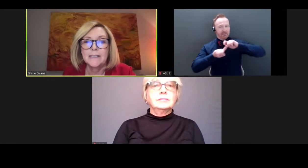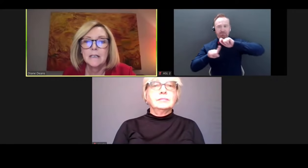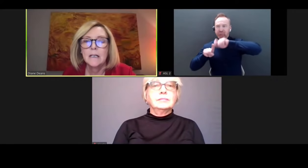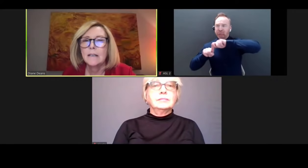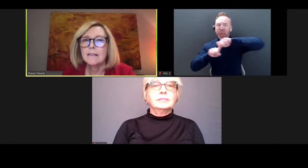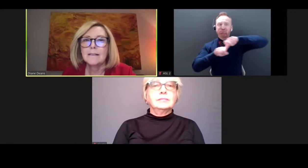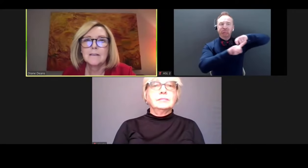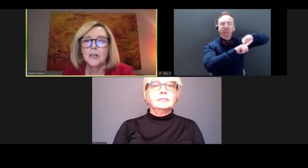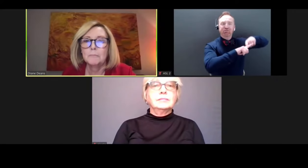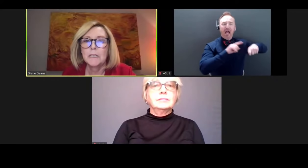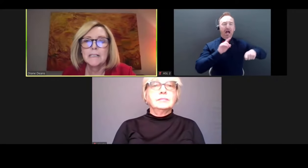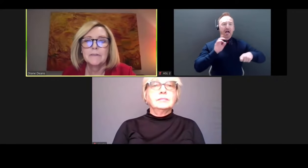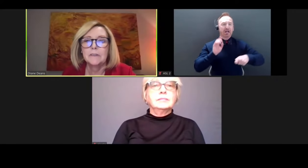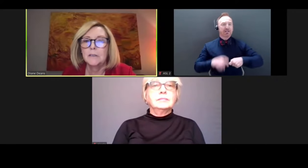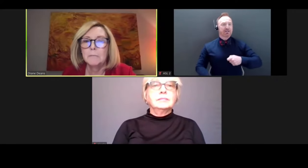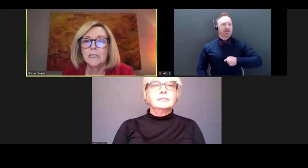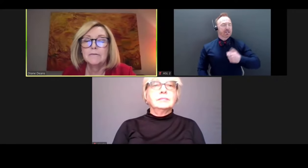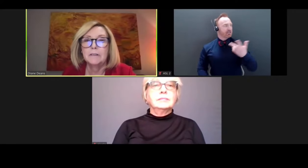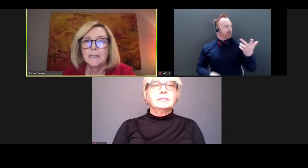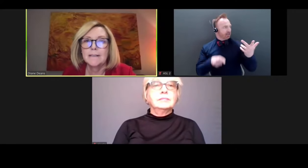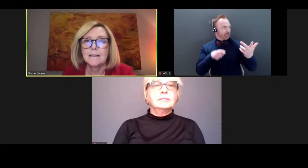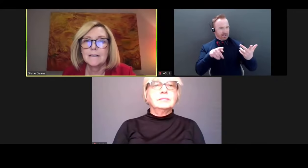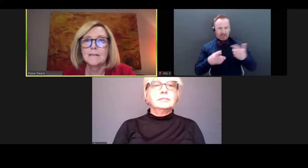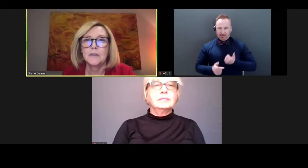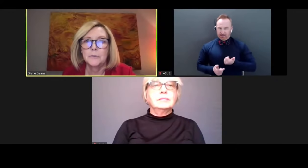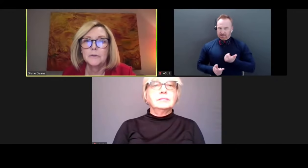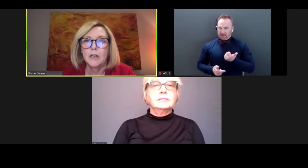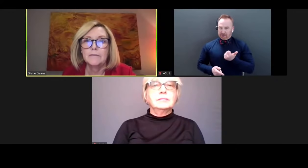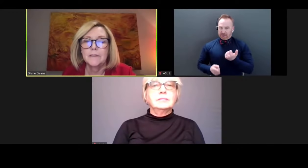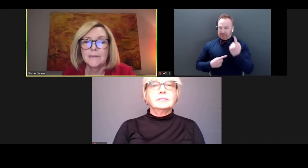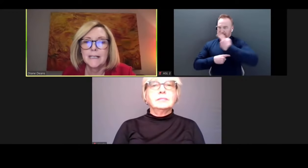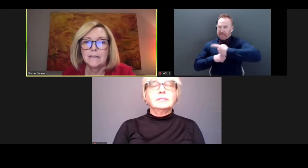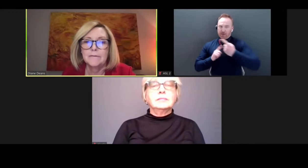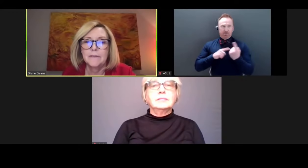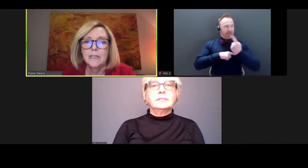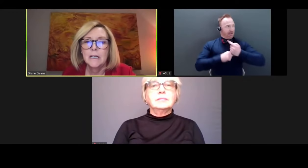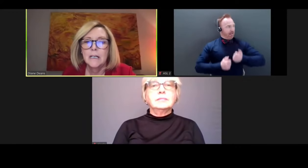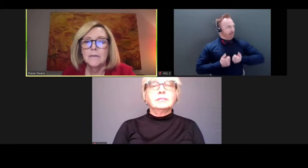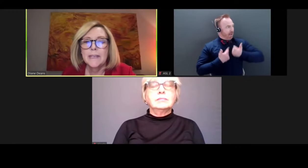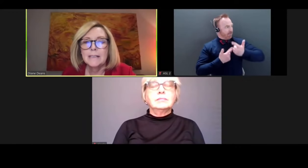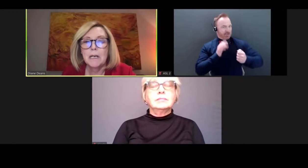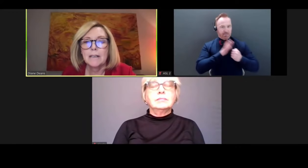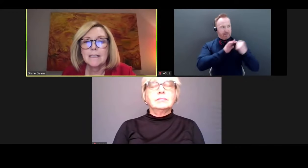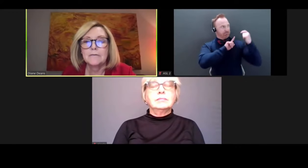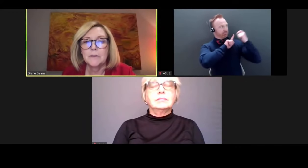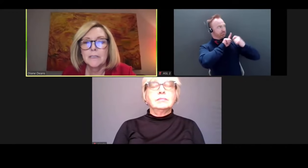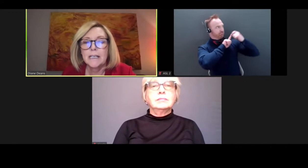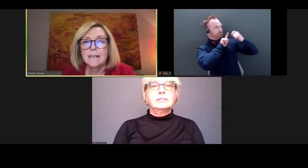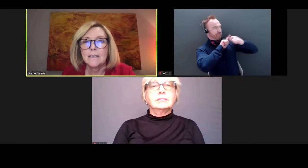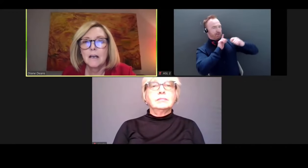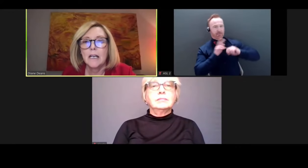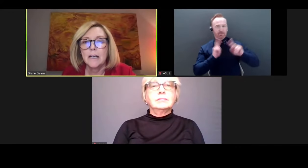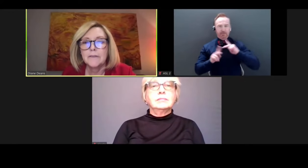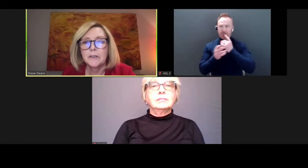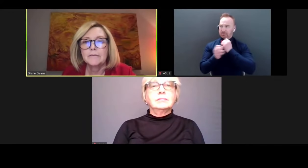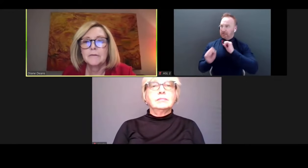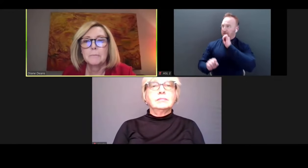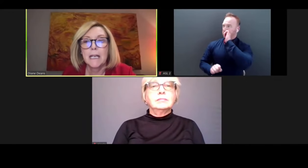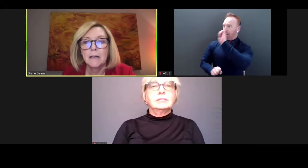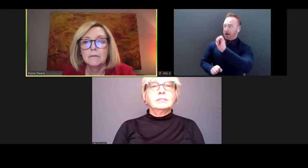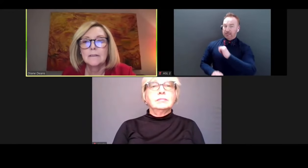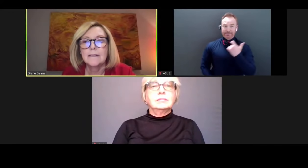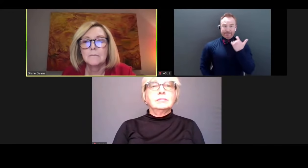lives. This is not peaceful, and many of our residents do not feel safe. These past several days, I have heard